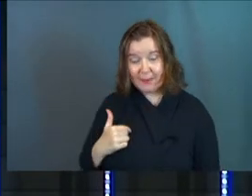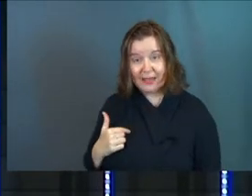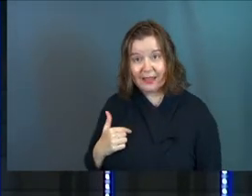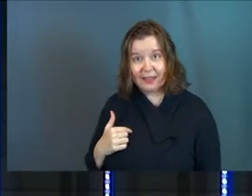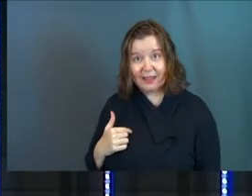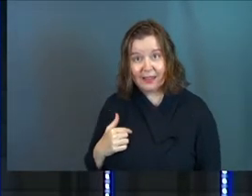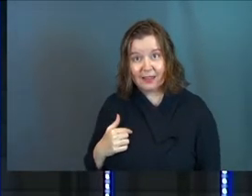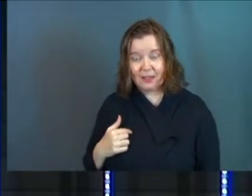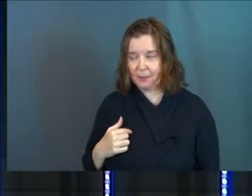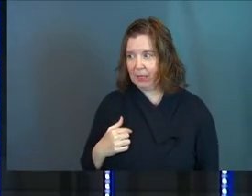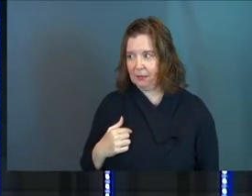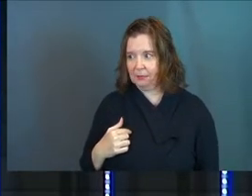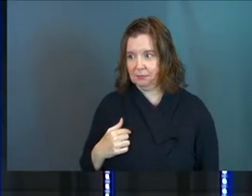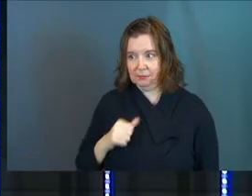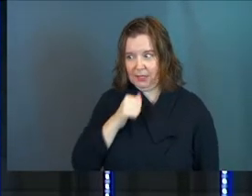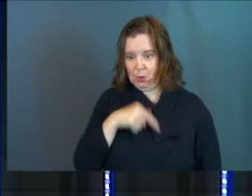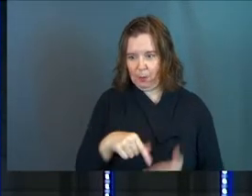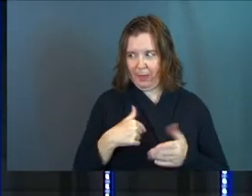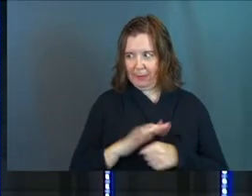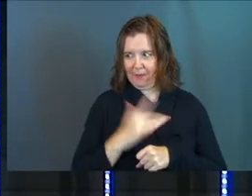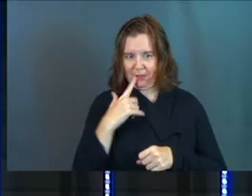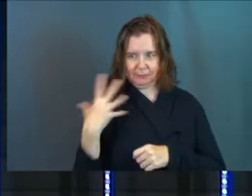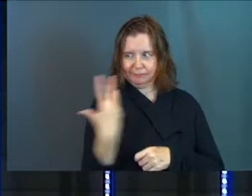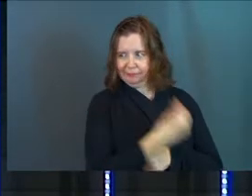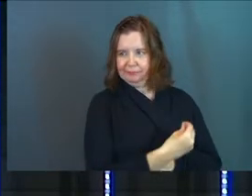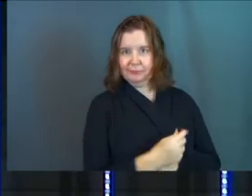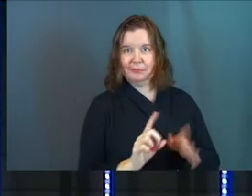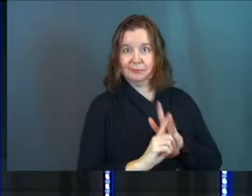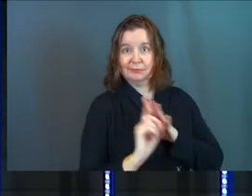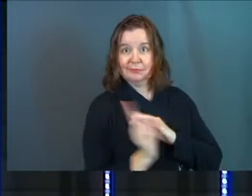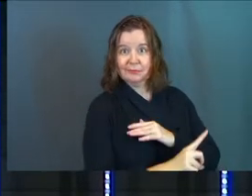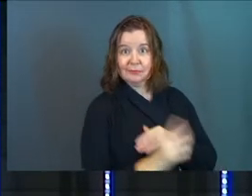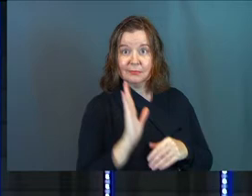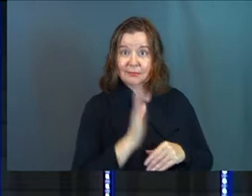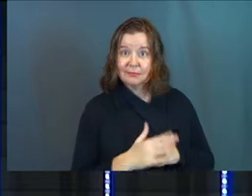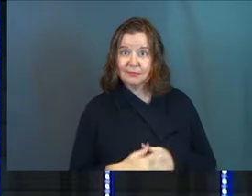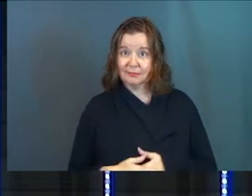me, you're gonna be like, they do not pay me enough for this.